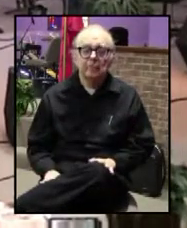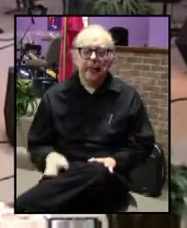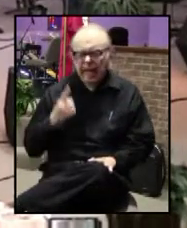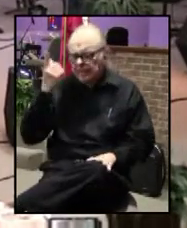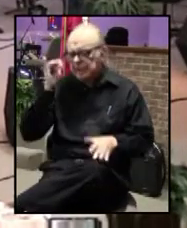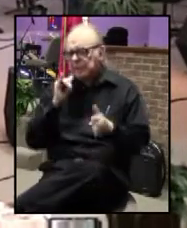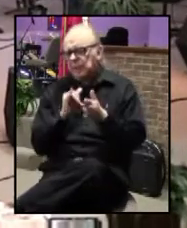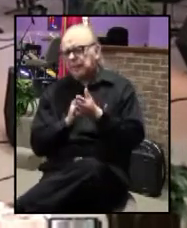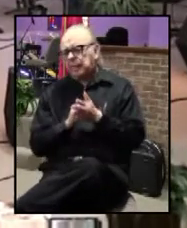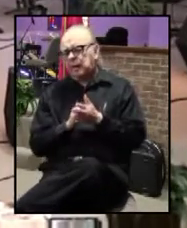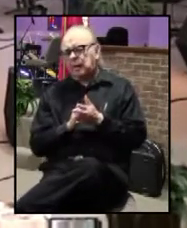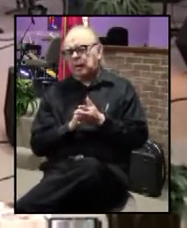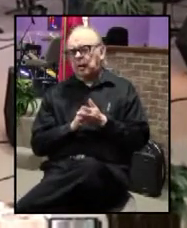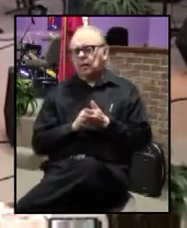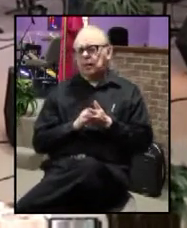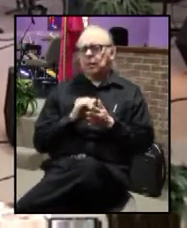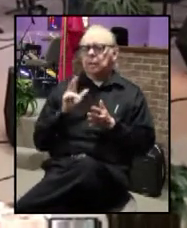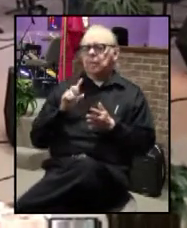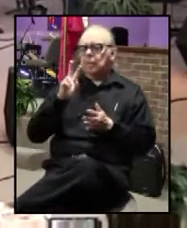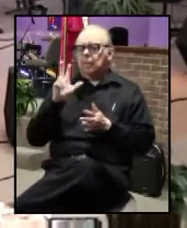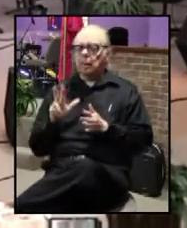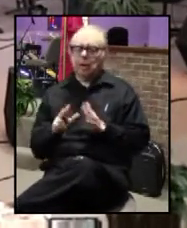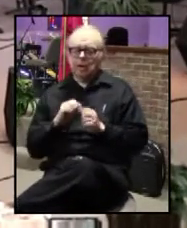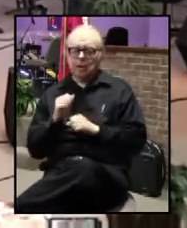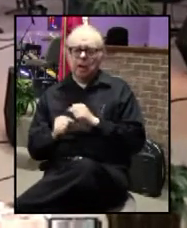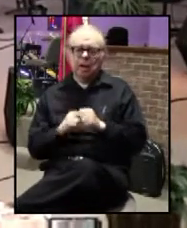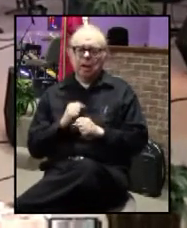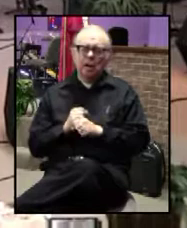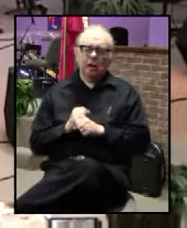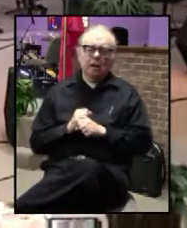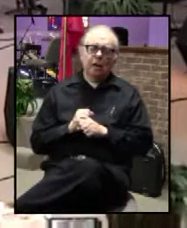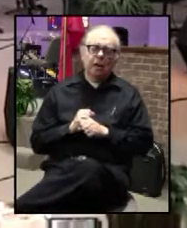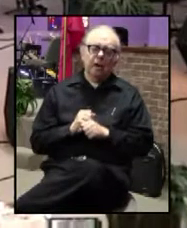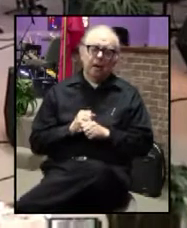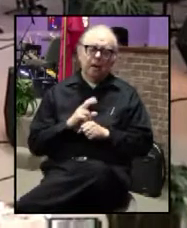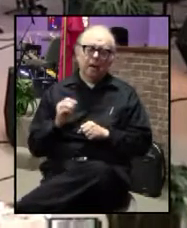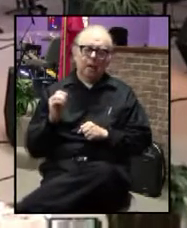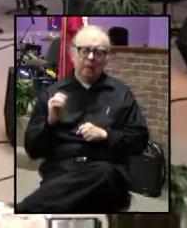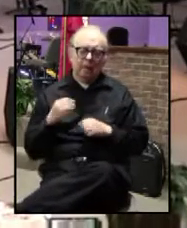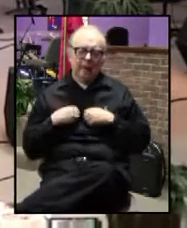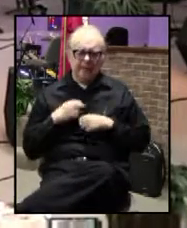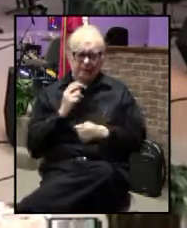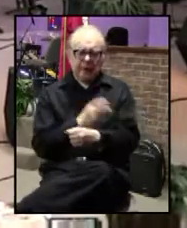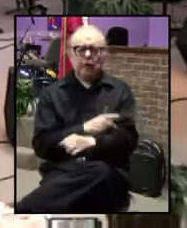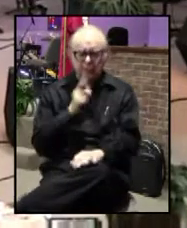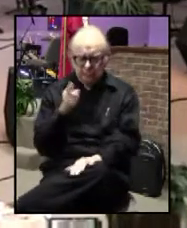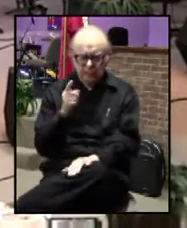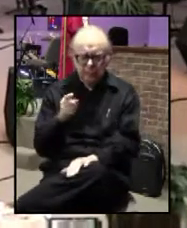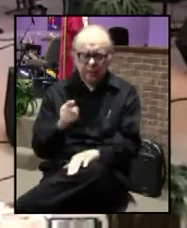Think about it. 3 1/3 years, 120, and you have the power.